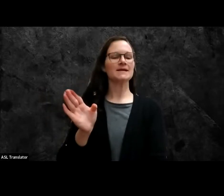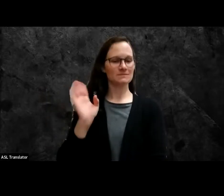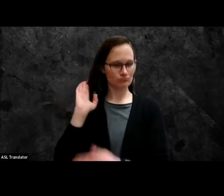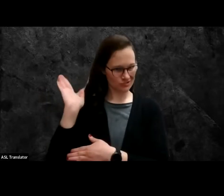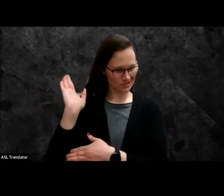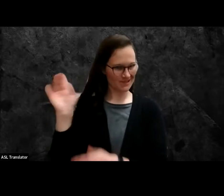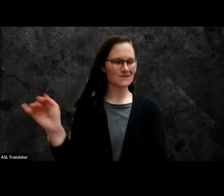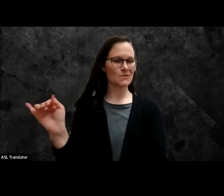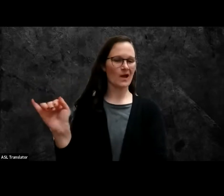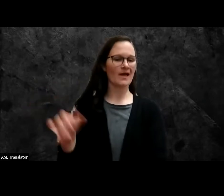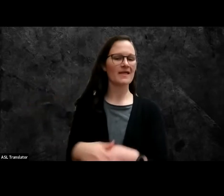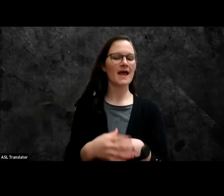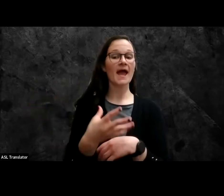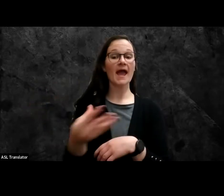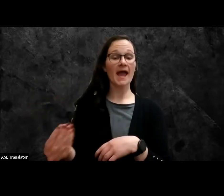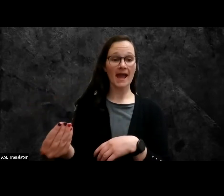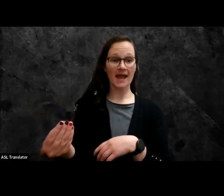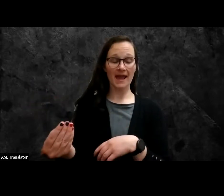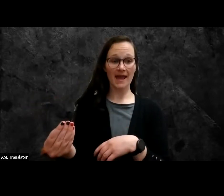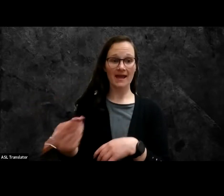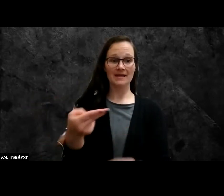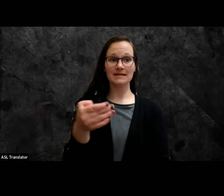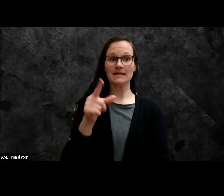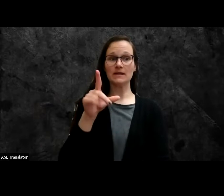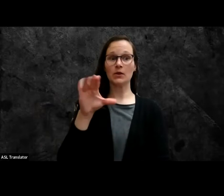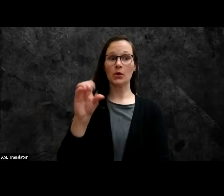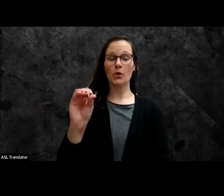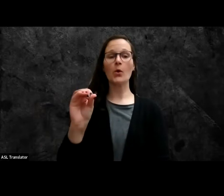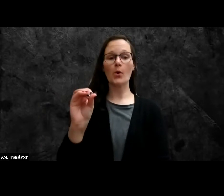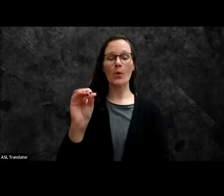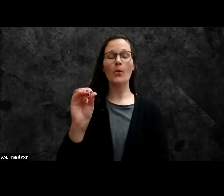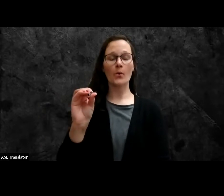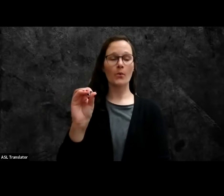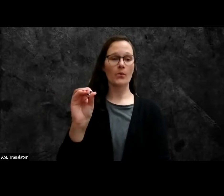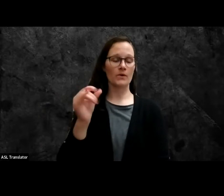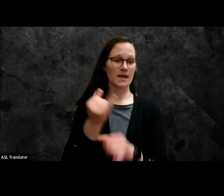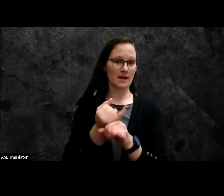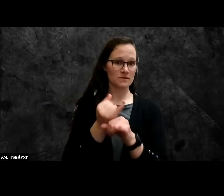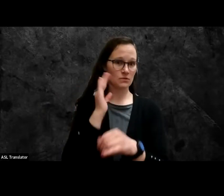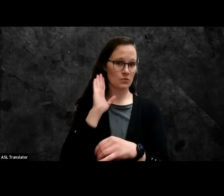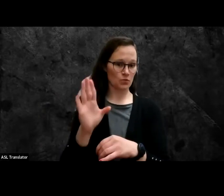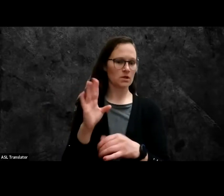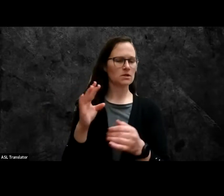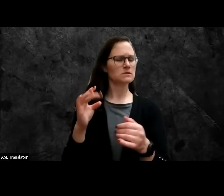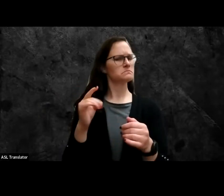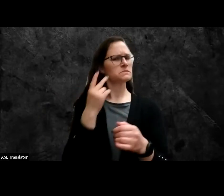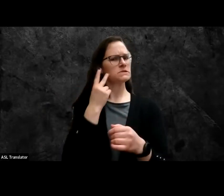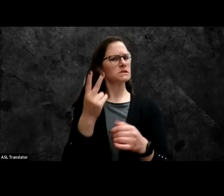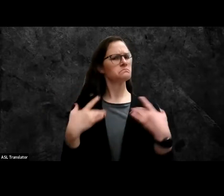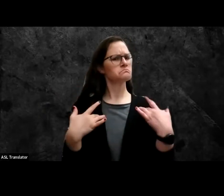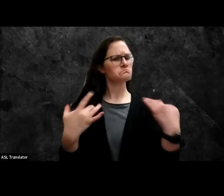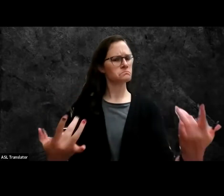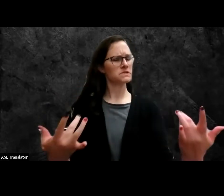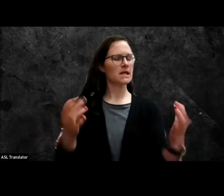our HelioCampus colleagues who are going to do a short presentation on discussions about trends in academia, trends in student mental health and